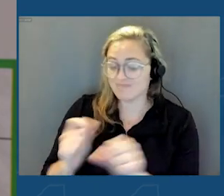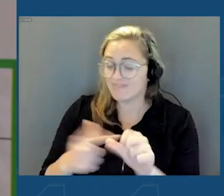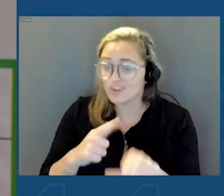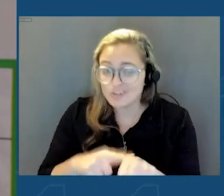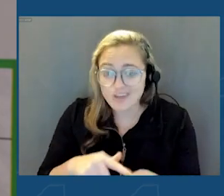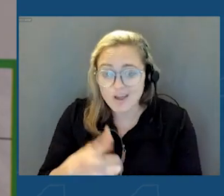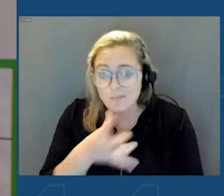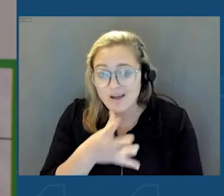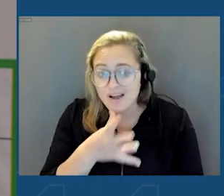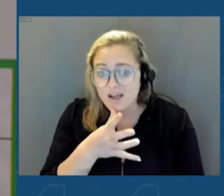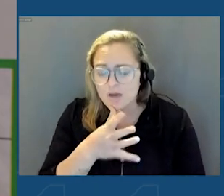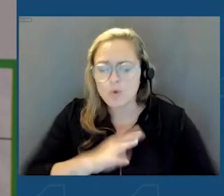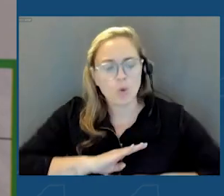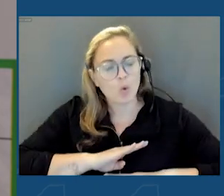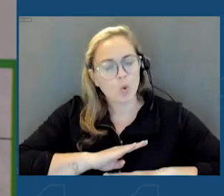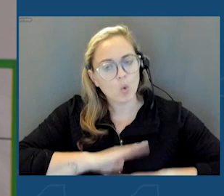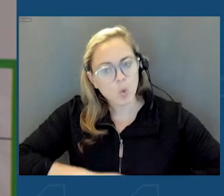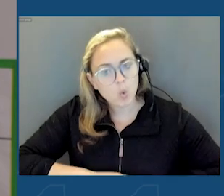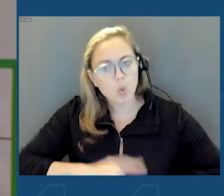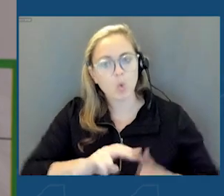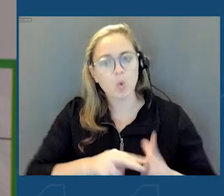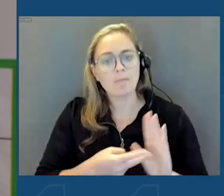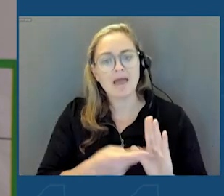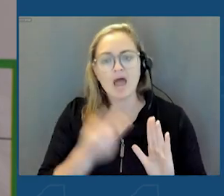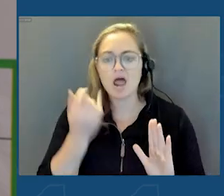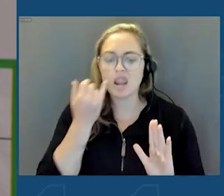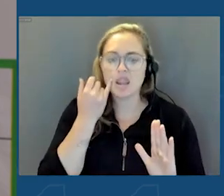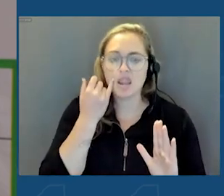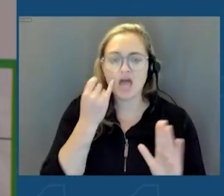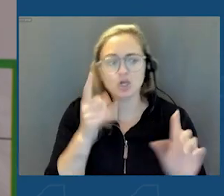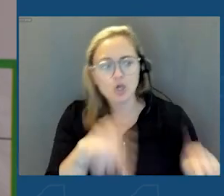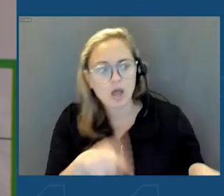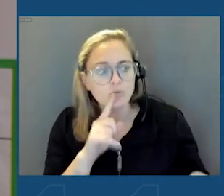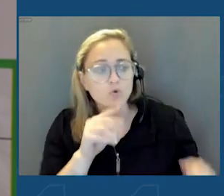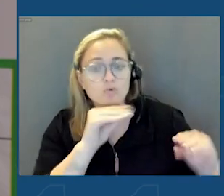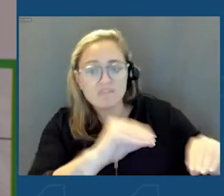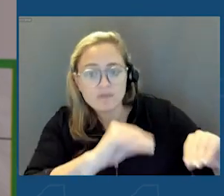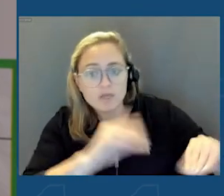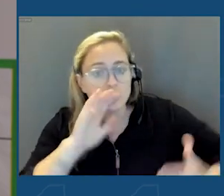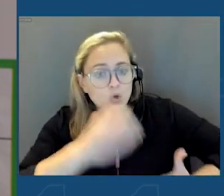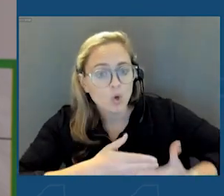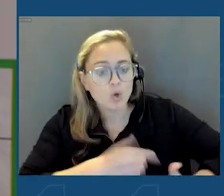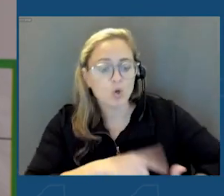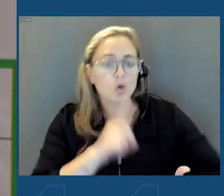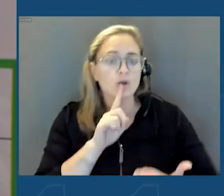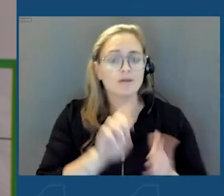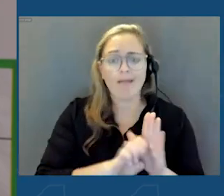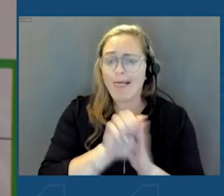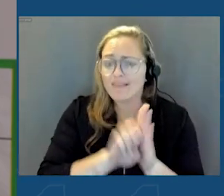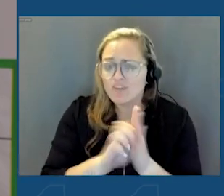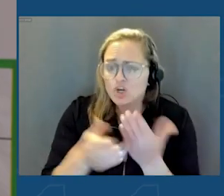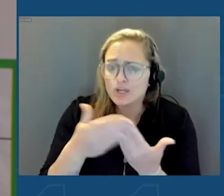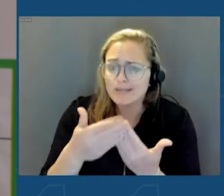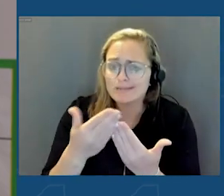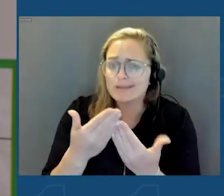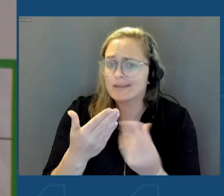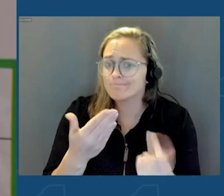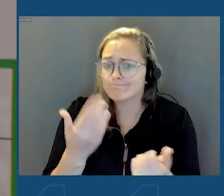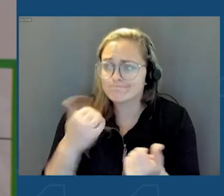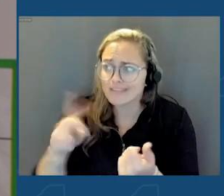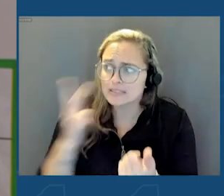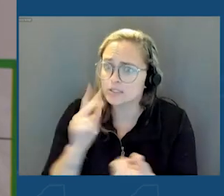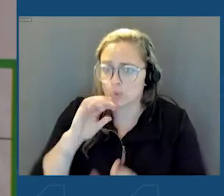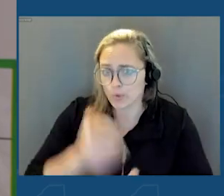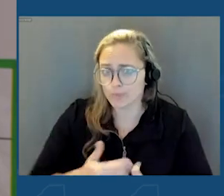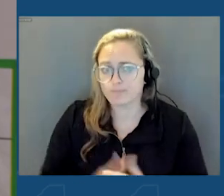put me at ease. It meant I was able to pop down and do feedings. I was able to just be an elevator right away in case anything ever happened. They